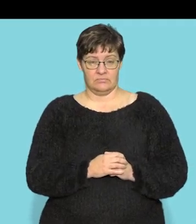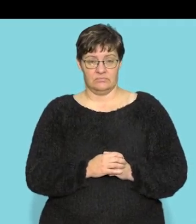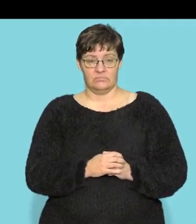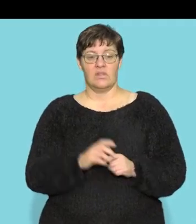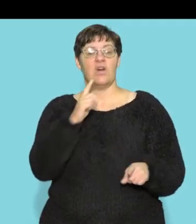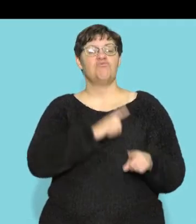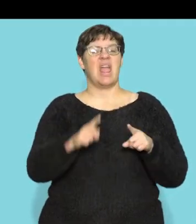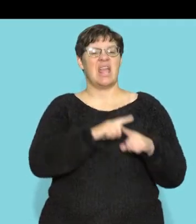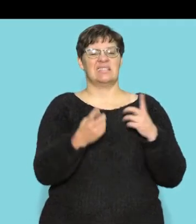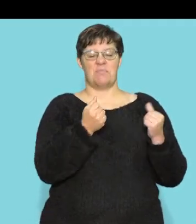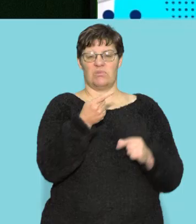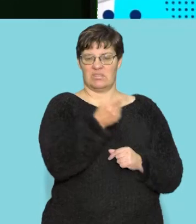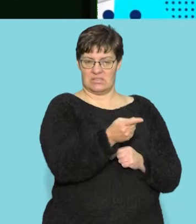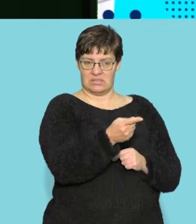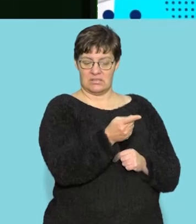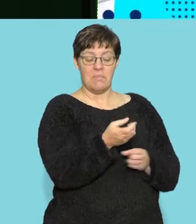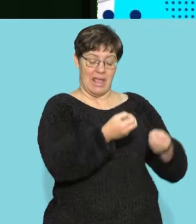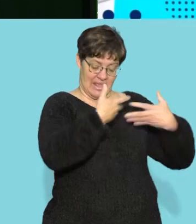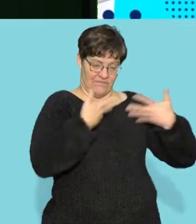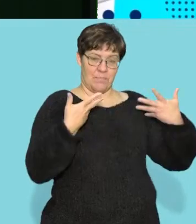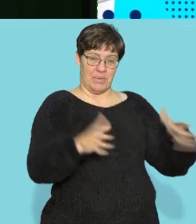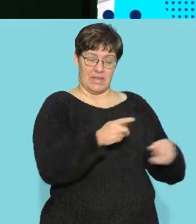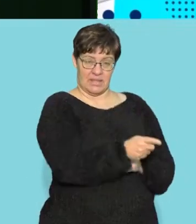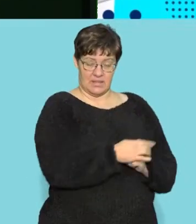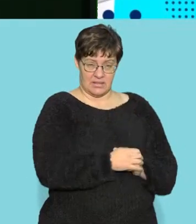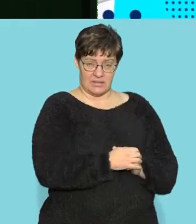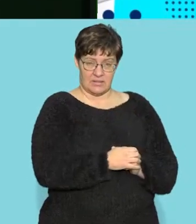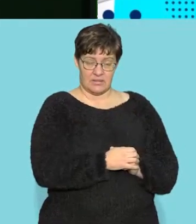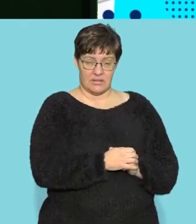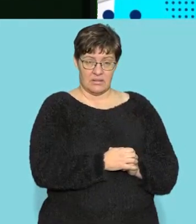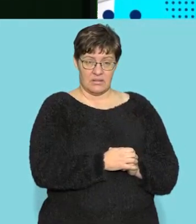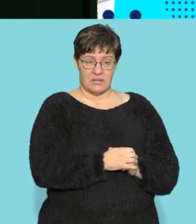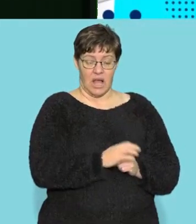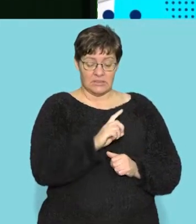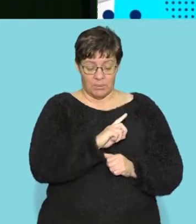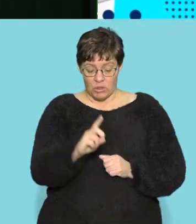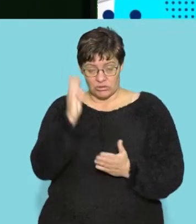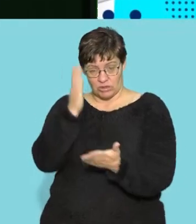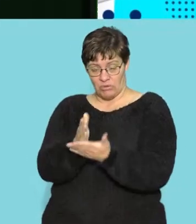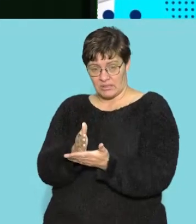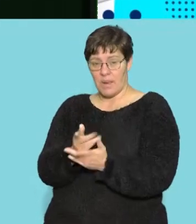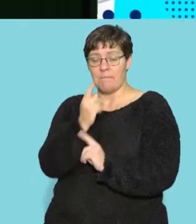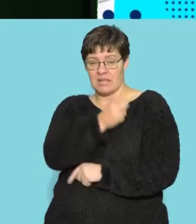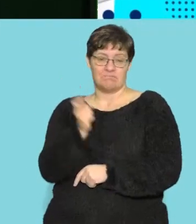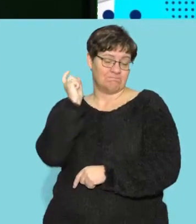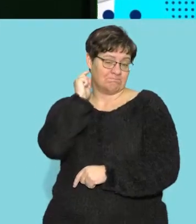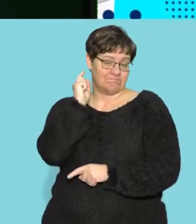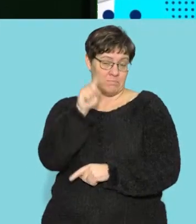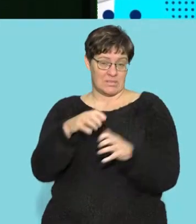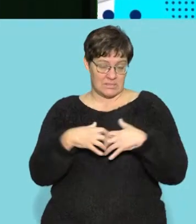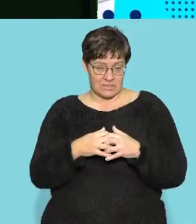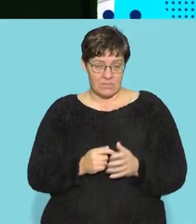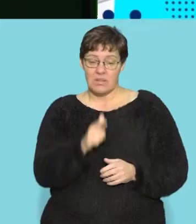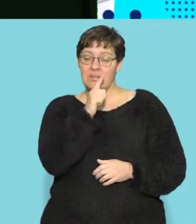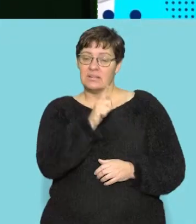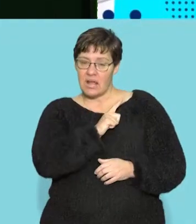my rental figure that's given to me. There's a direct deposit that I need to take into consideration.